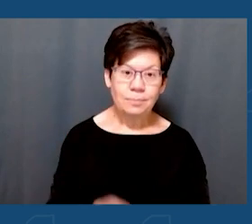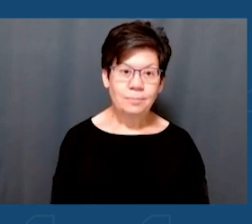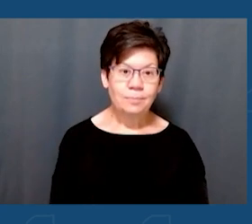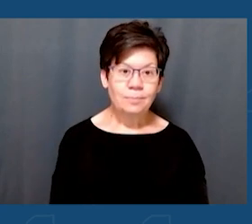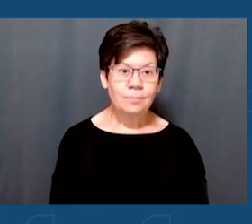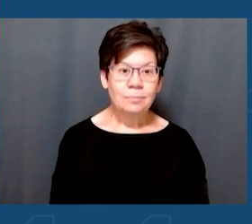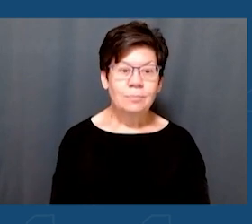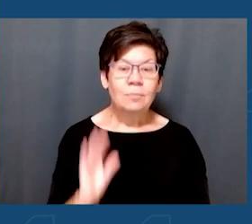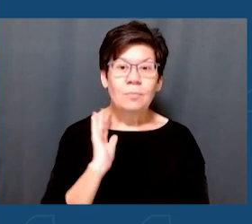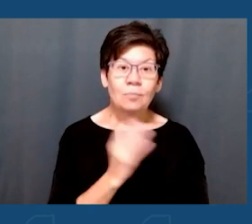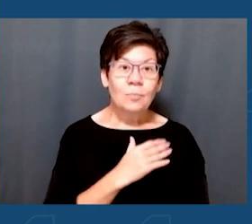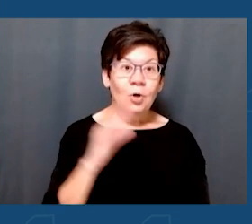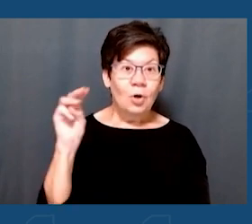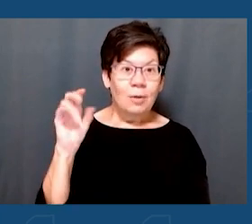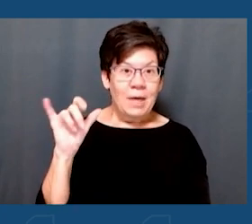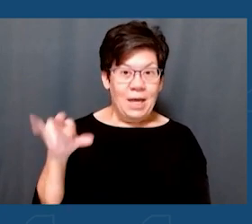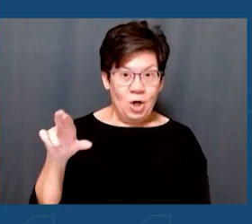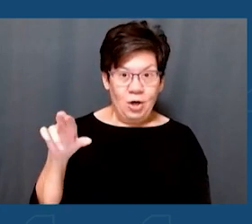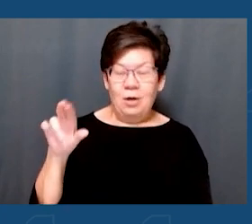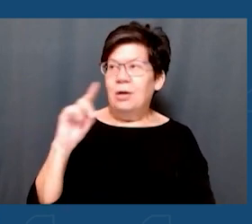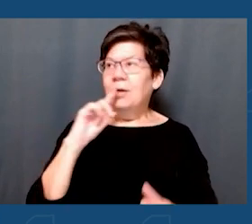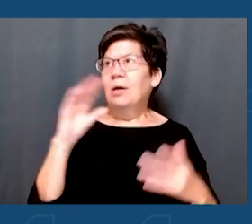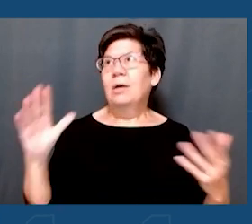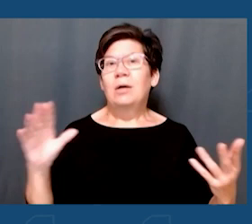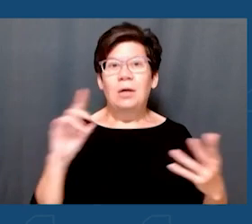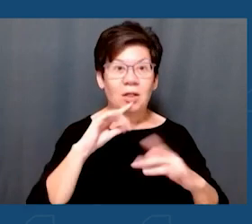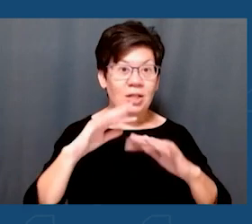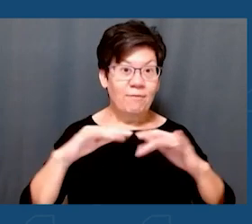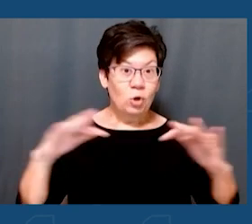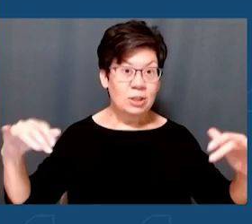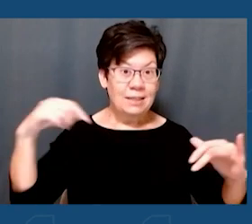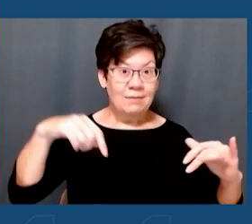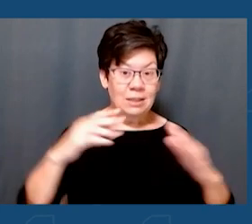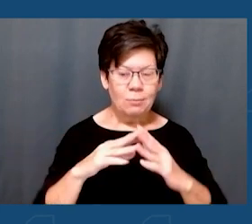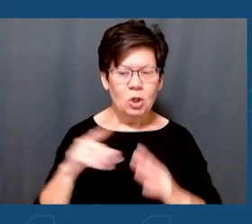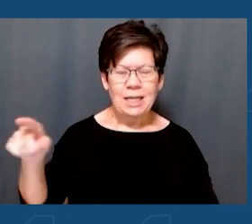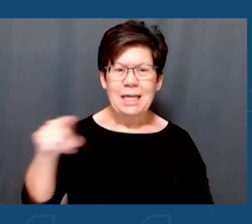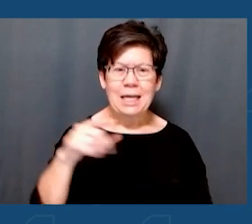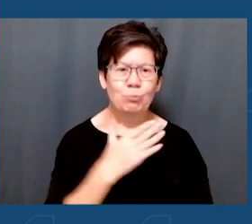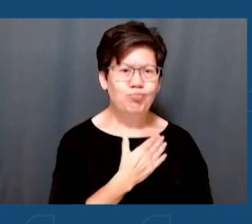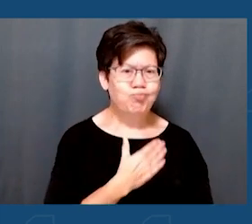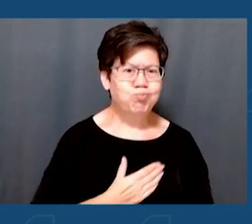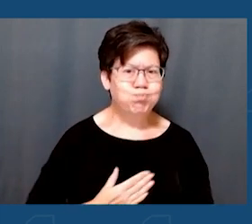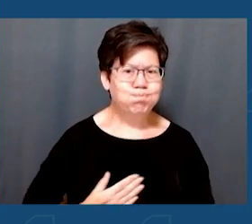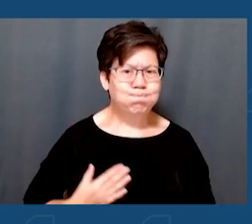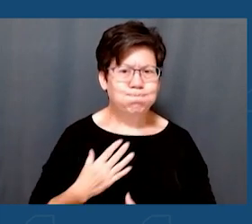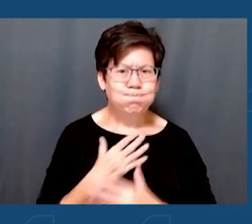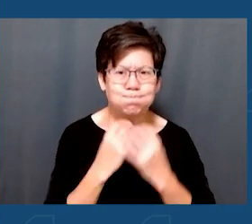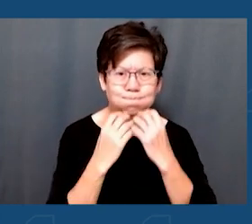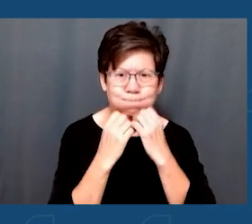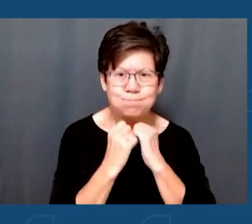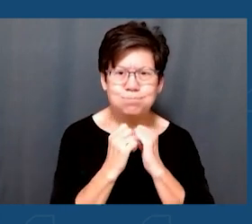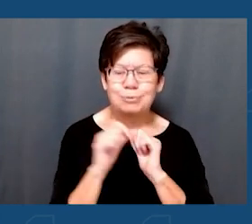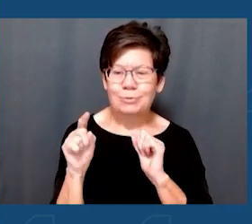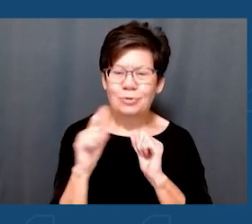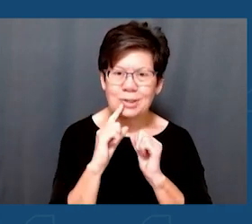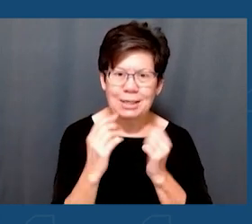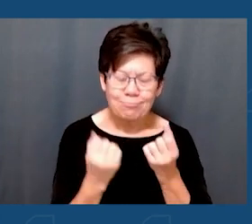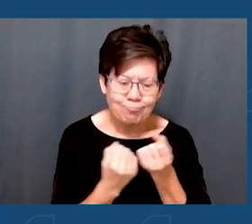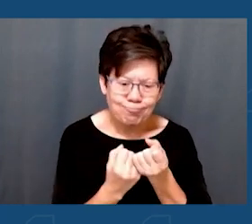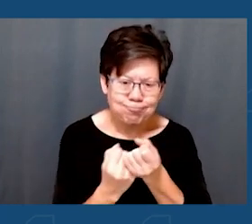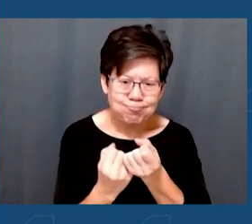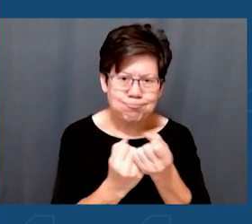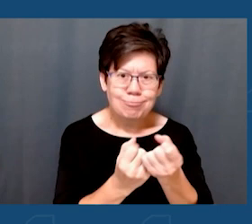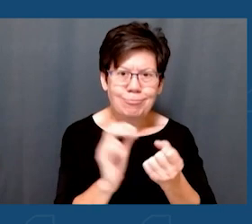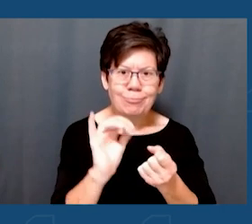Our mayor, who has embraced the diversity of this community, this incredible community, lifting it up, but especially bringing together